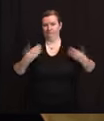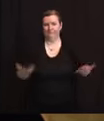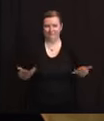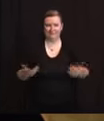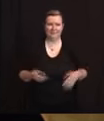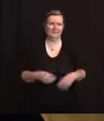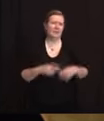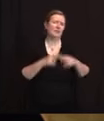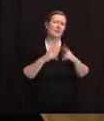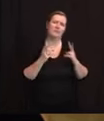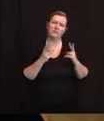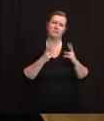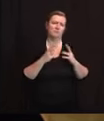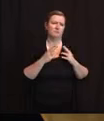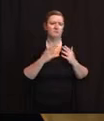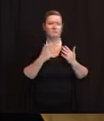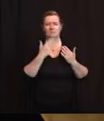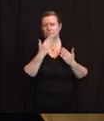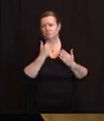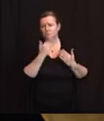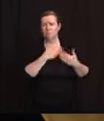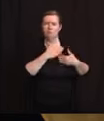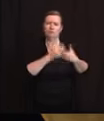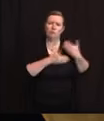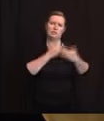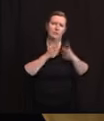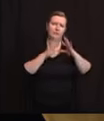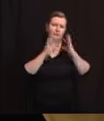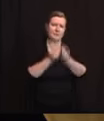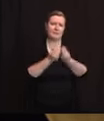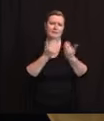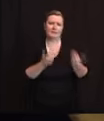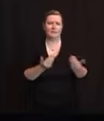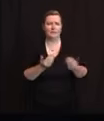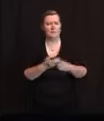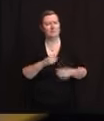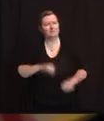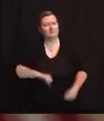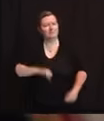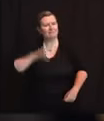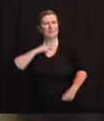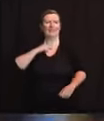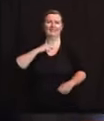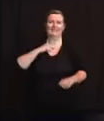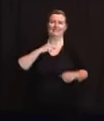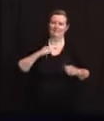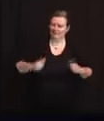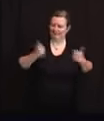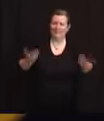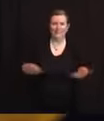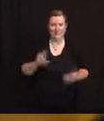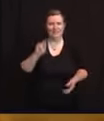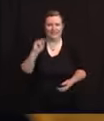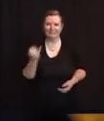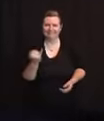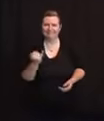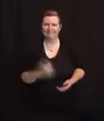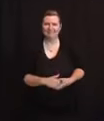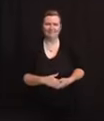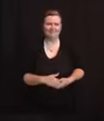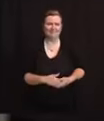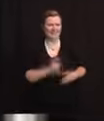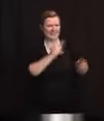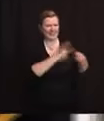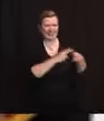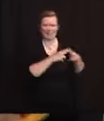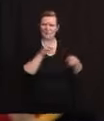and made me proud to be from the Garden State. Thanks, Gov. Thank you, Colonel. You don't hear Rowdy these days. Rowdy Yates,